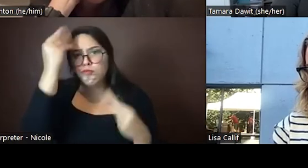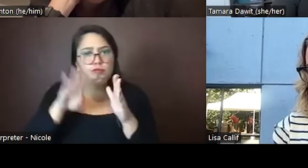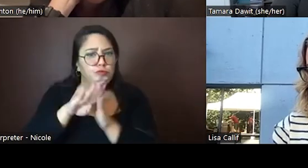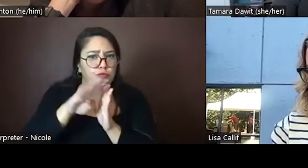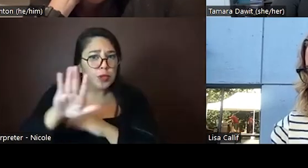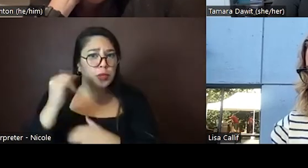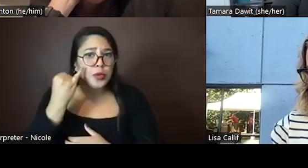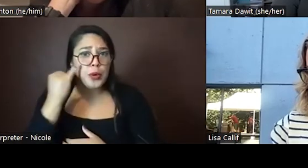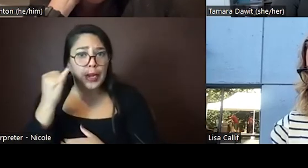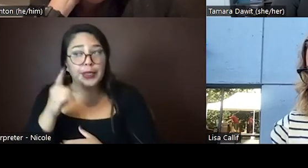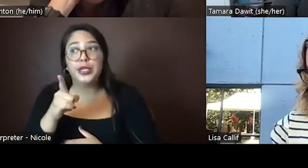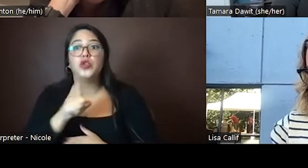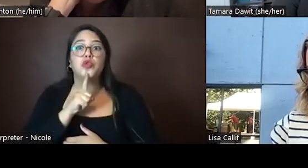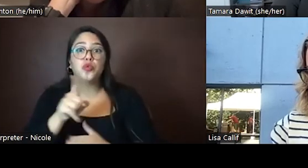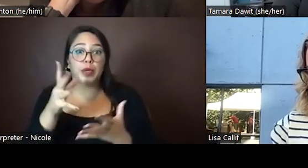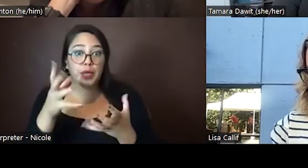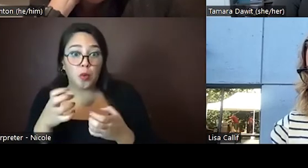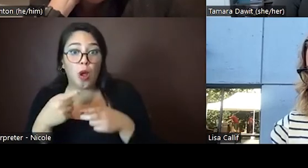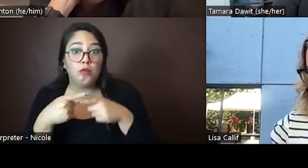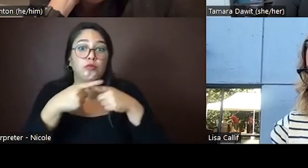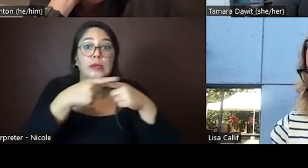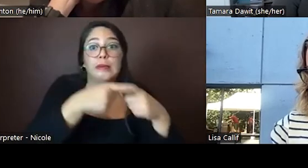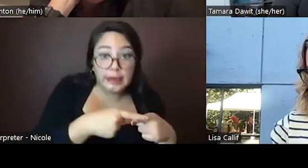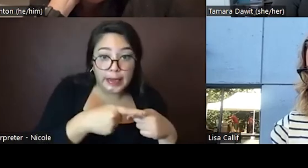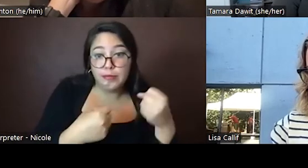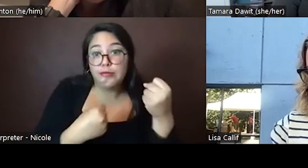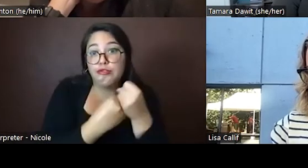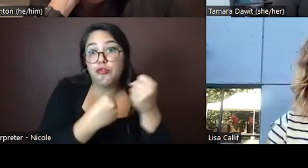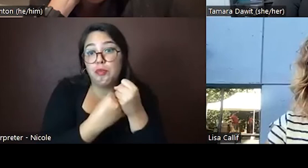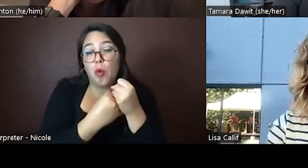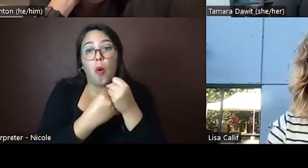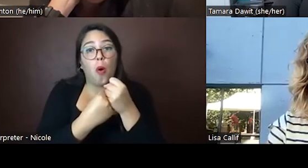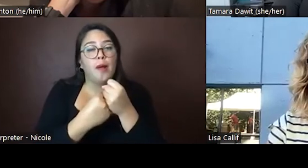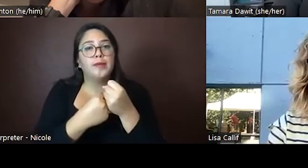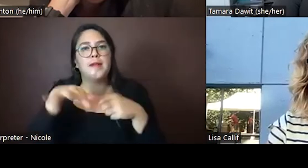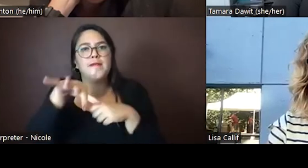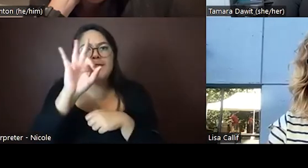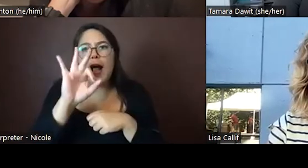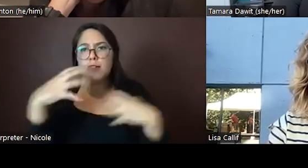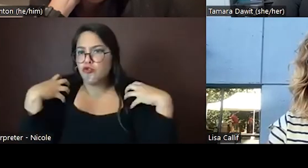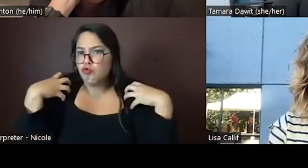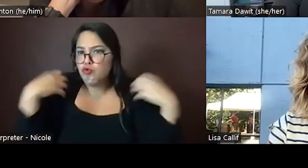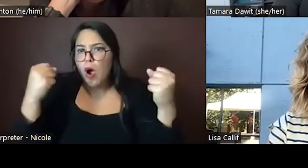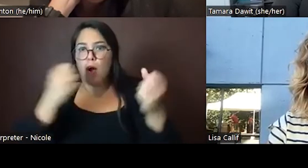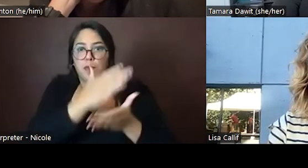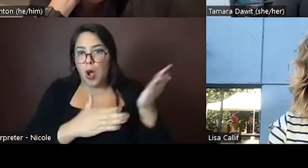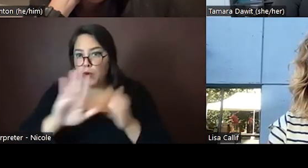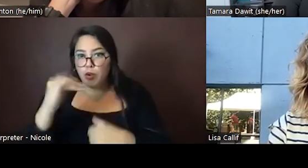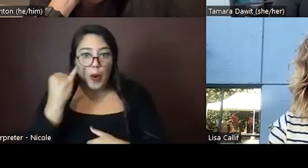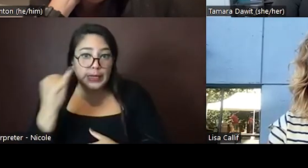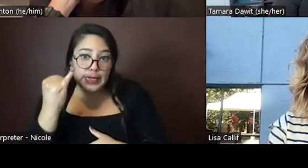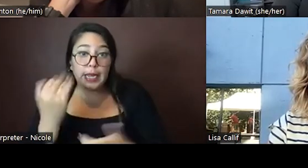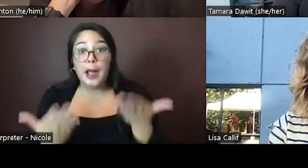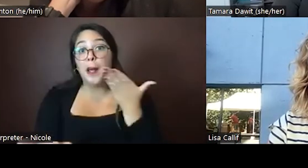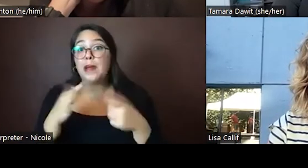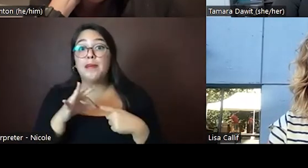asset is that is the strongest part of your idea, whether that's a unique, you know, piece of archival material that you're